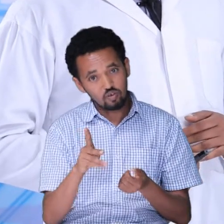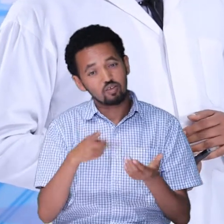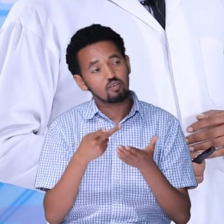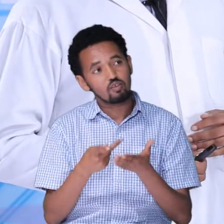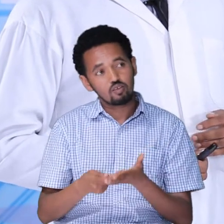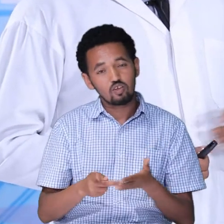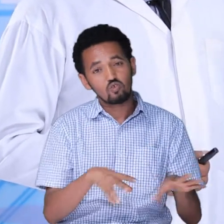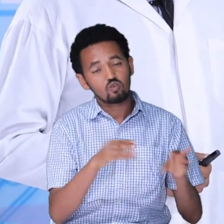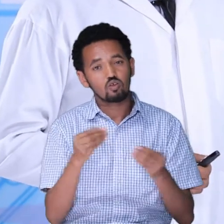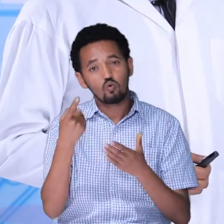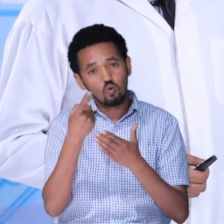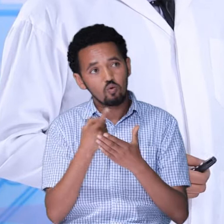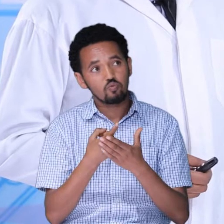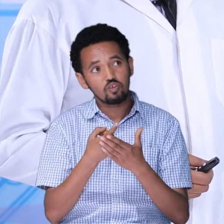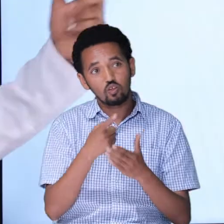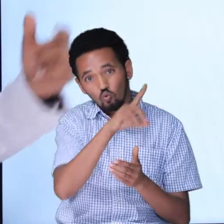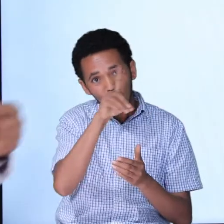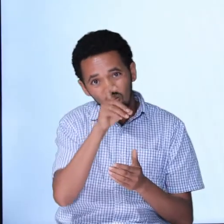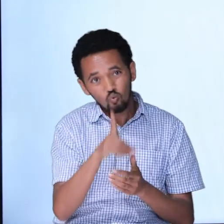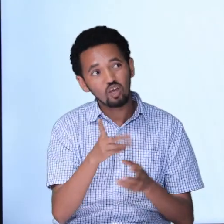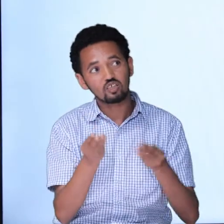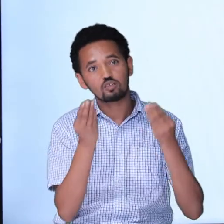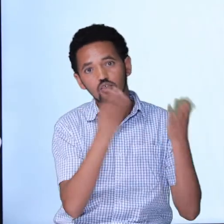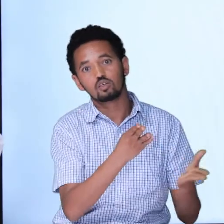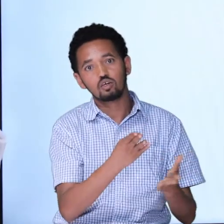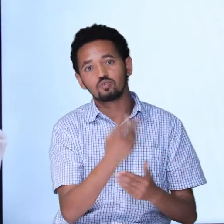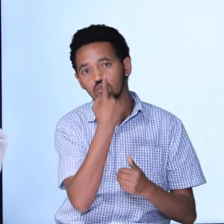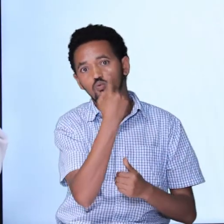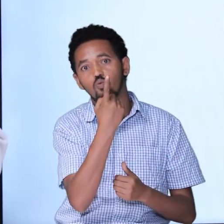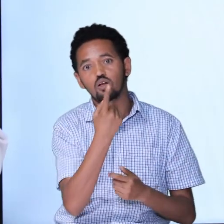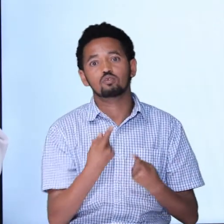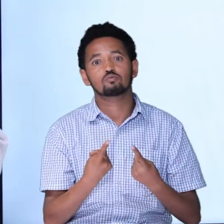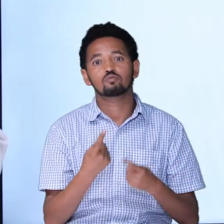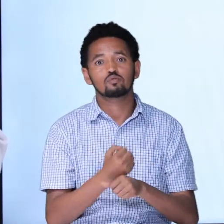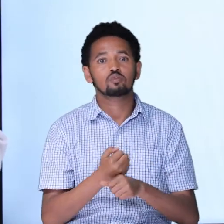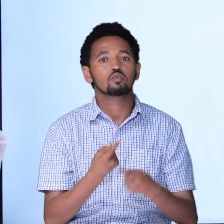Student, what have been the ethnic problems of Africa?